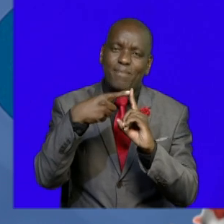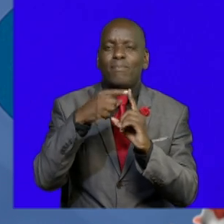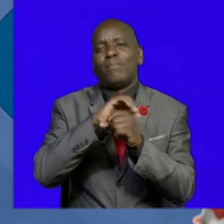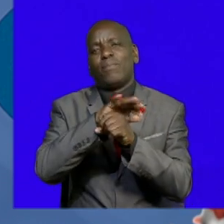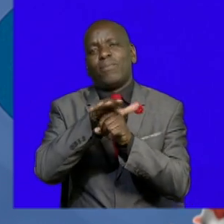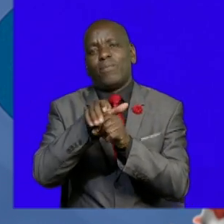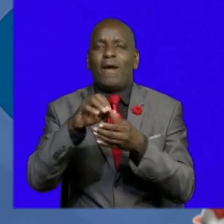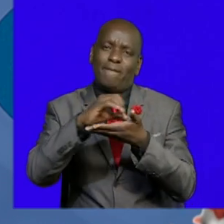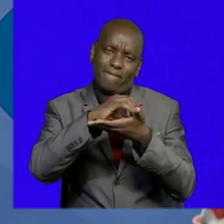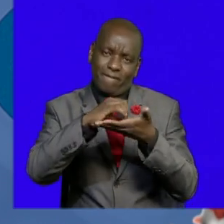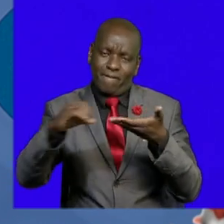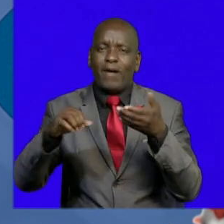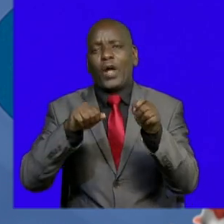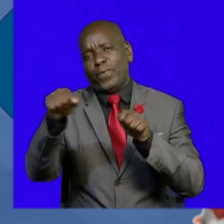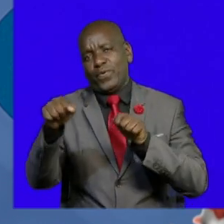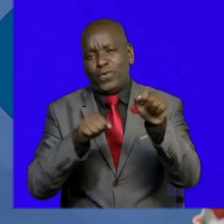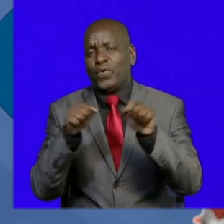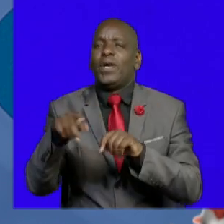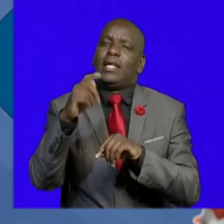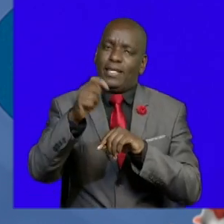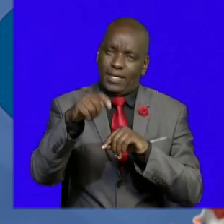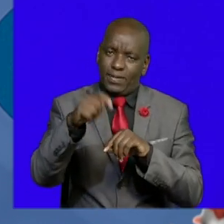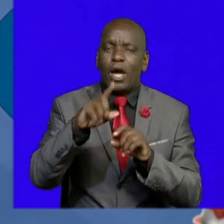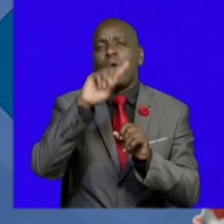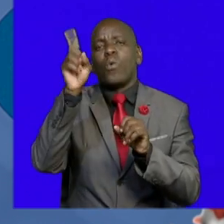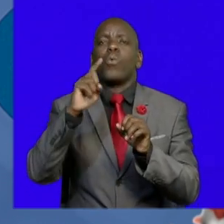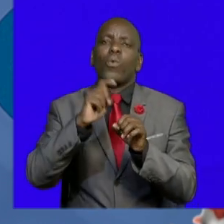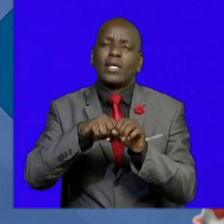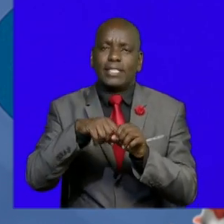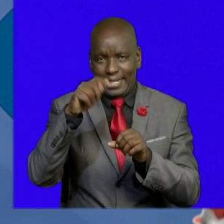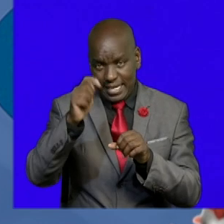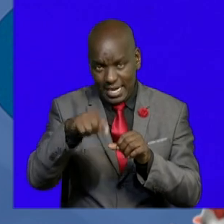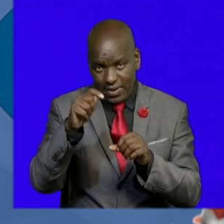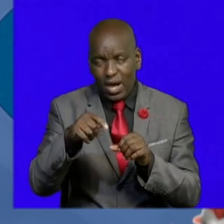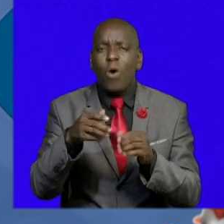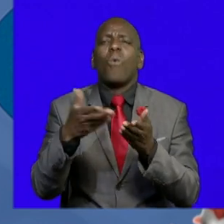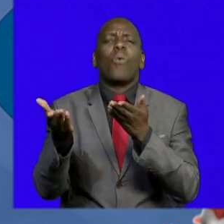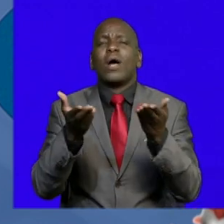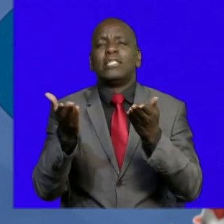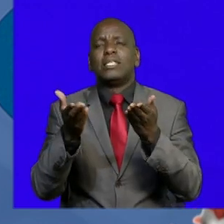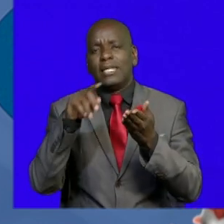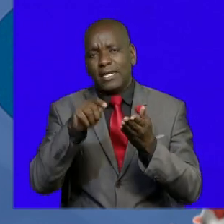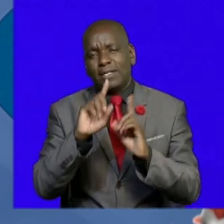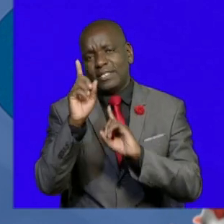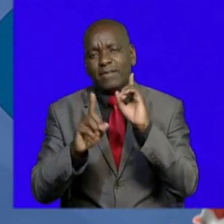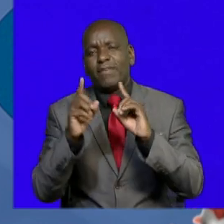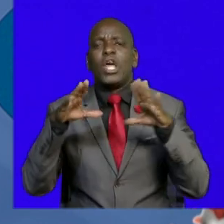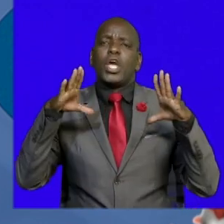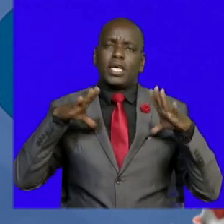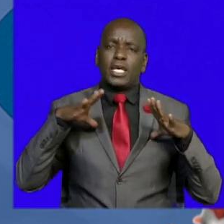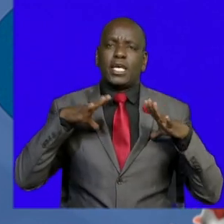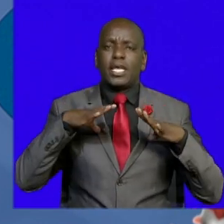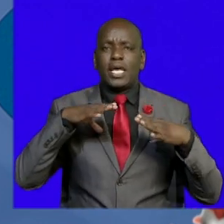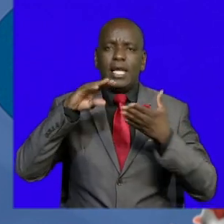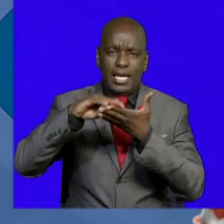pandemic completely under control very soon, the question that comes to mind is, what exactly are some of the key